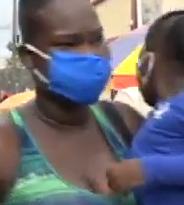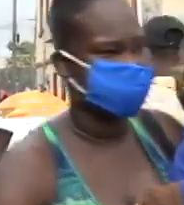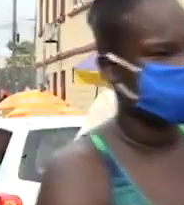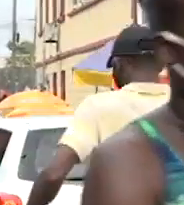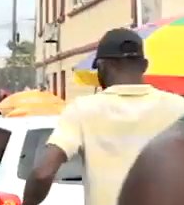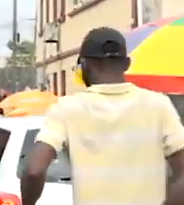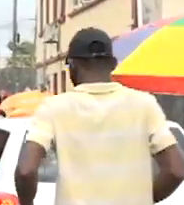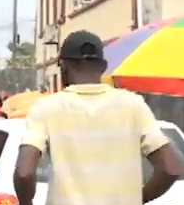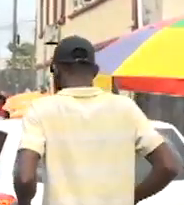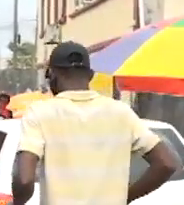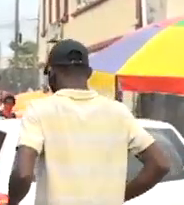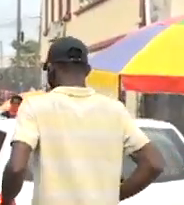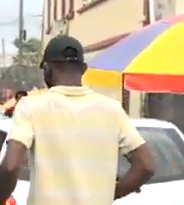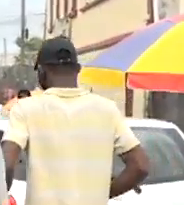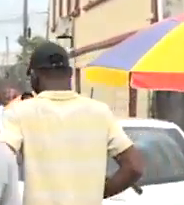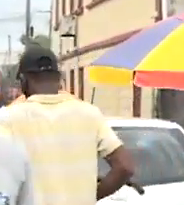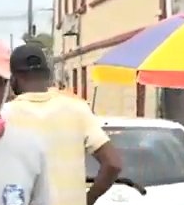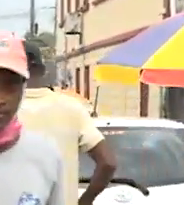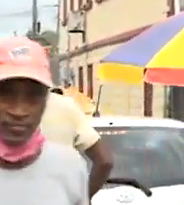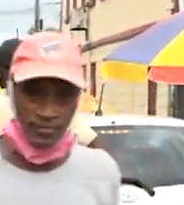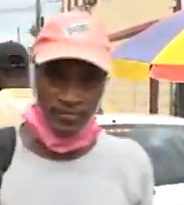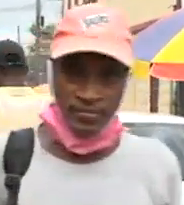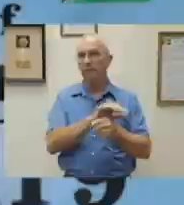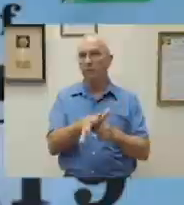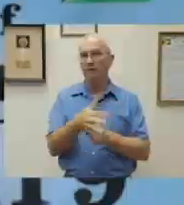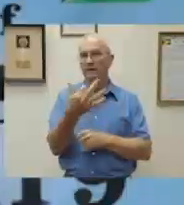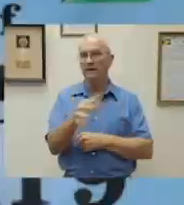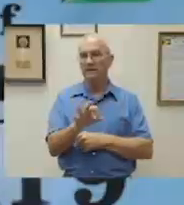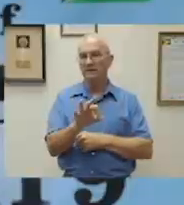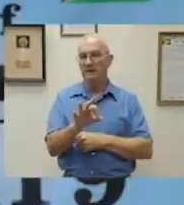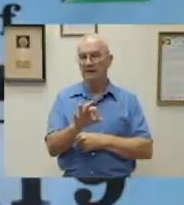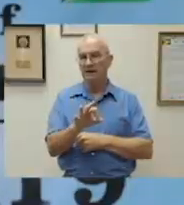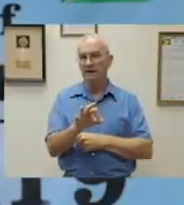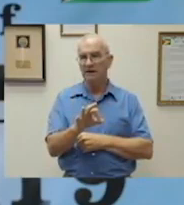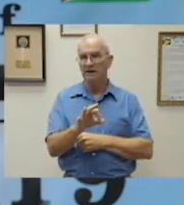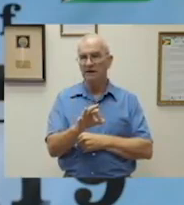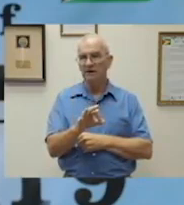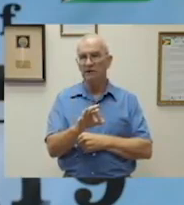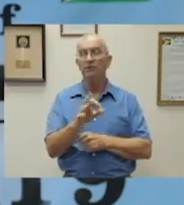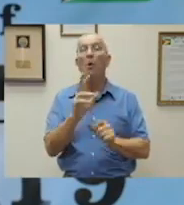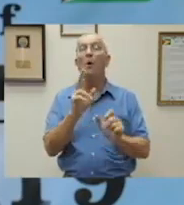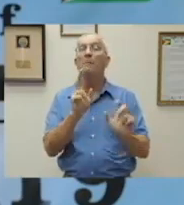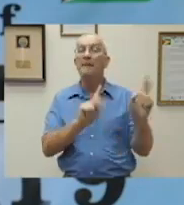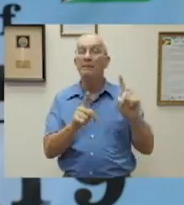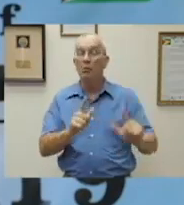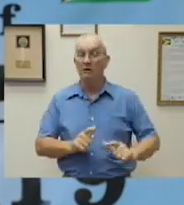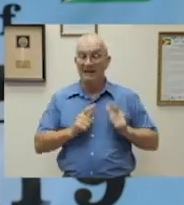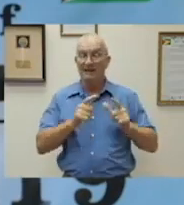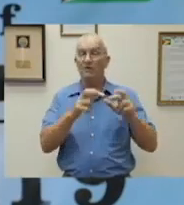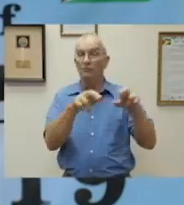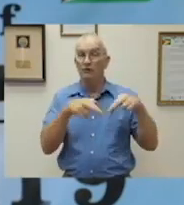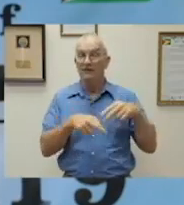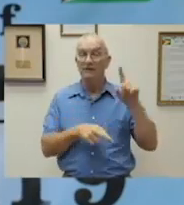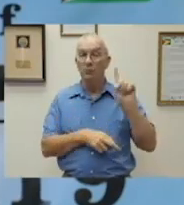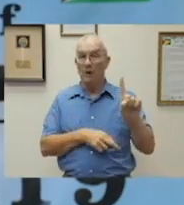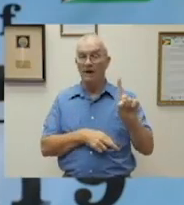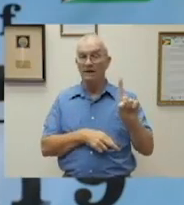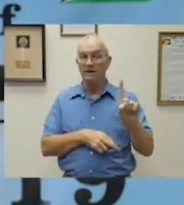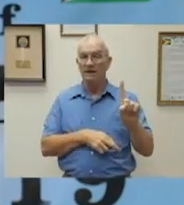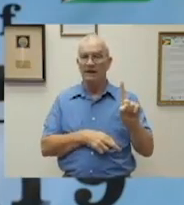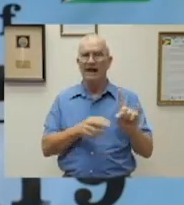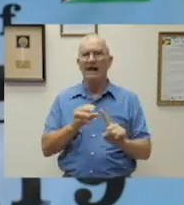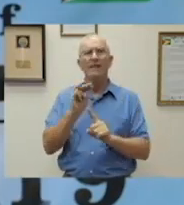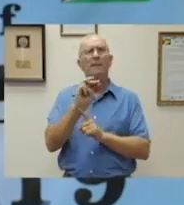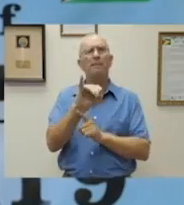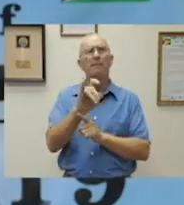report any instances of illegal border crossings. So residents of Region 1, and particularly our minors,